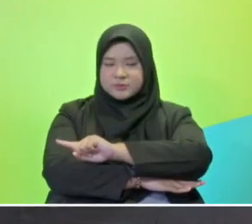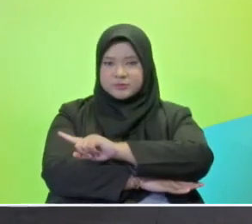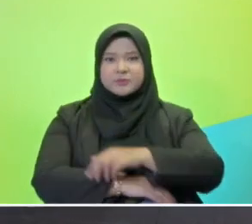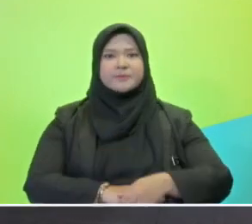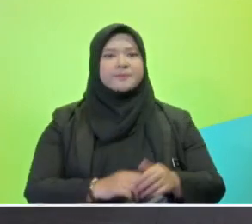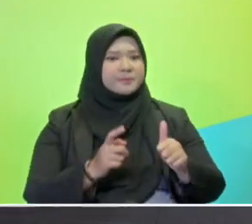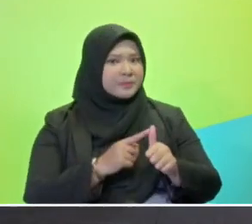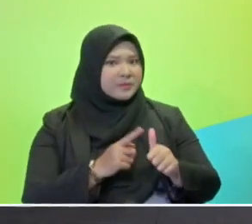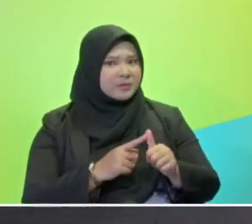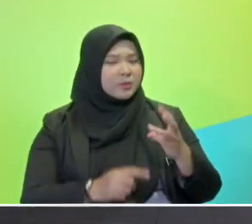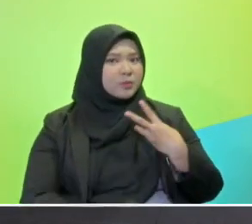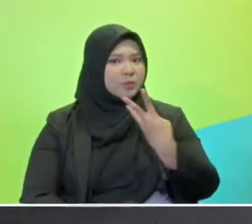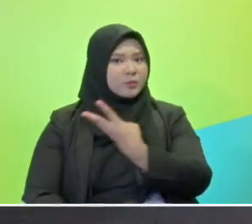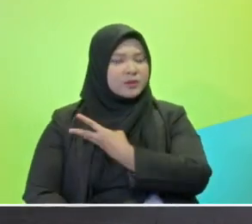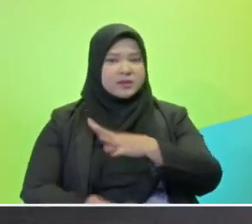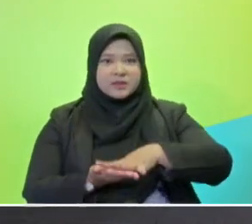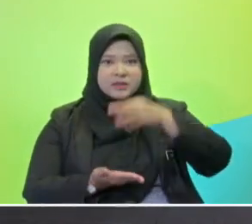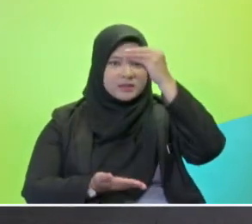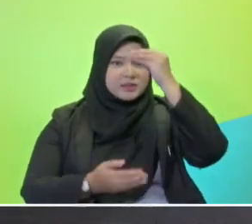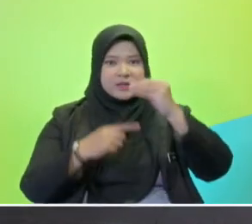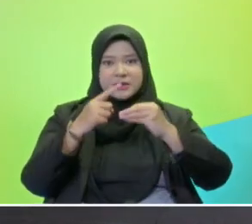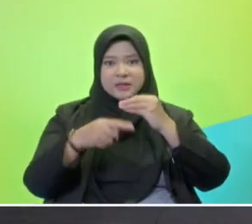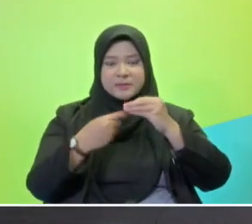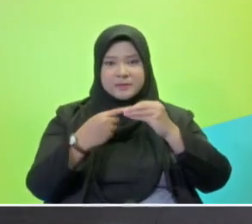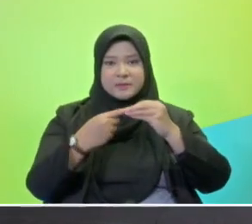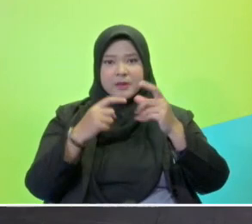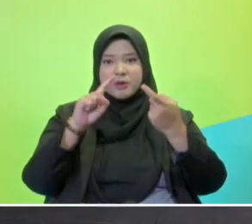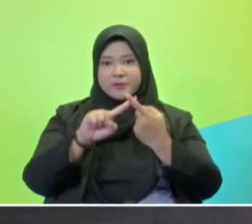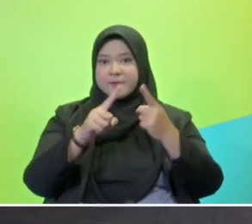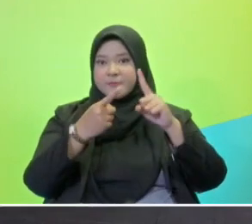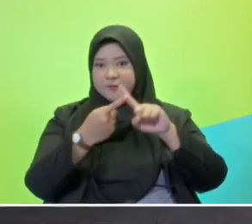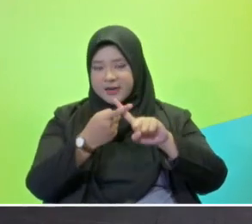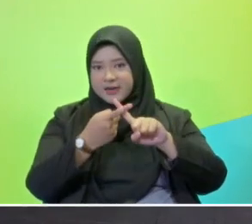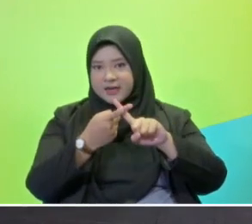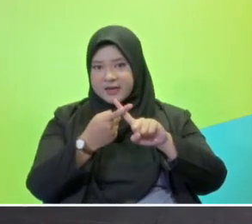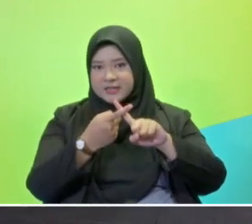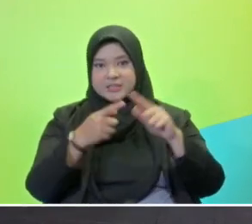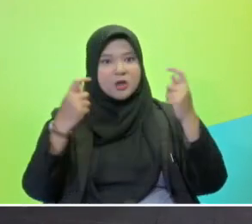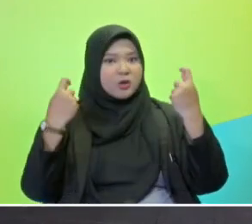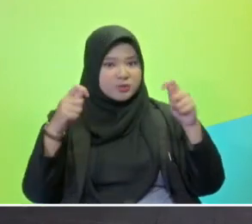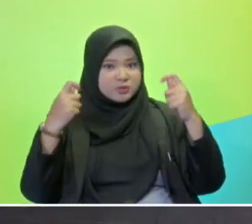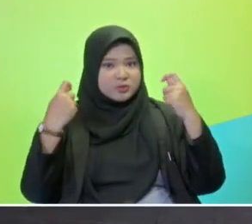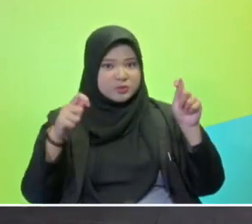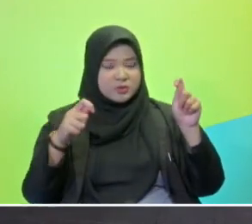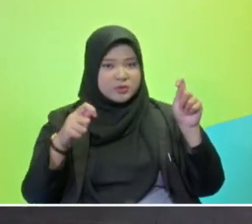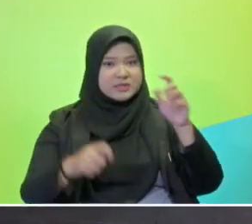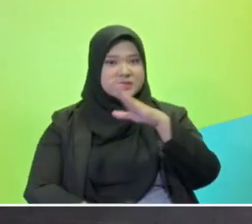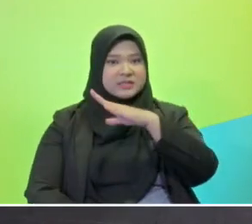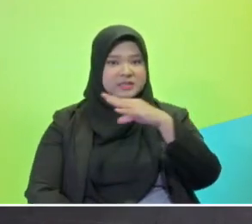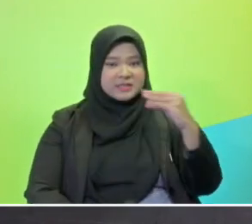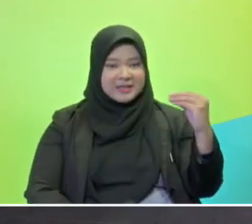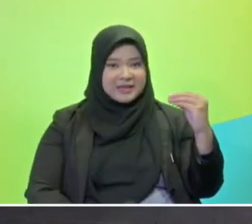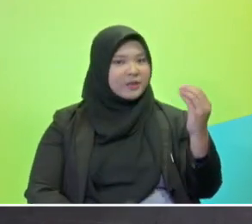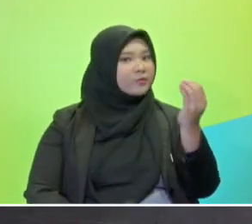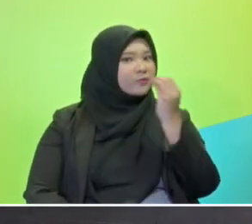friends. Mm-hmm. We learned about toys. Toys. And also food. Yep. Okay, teacher, thank you so much for the